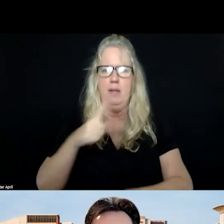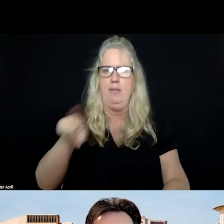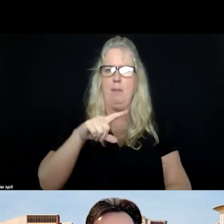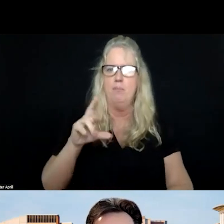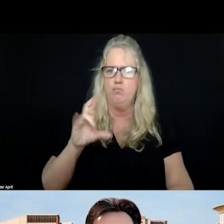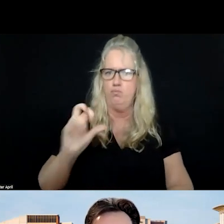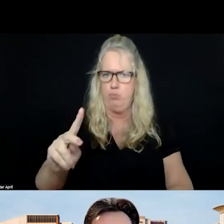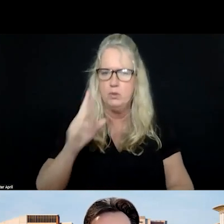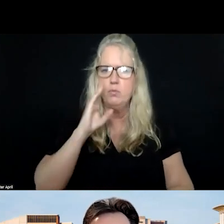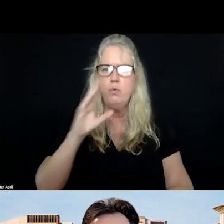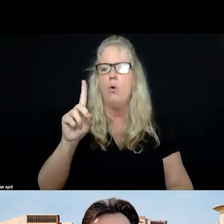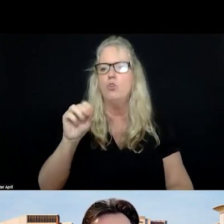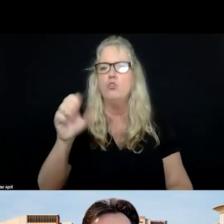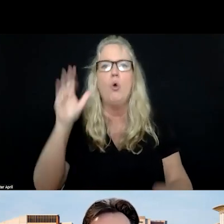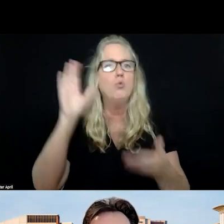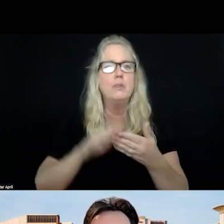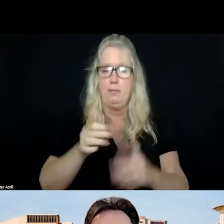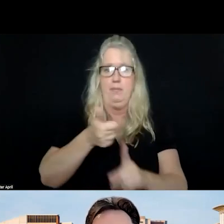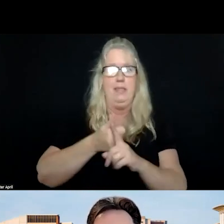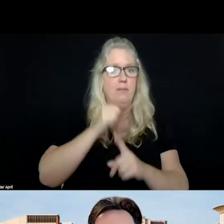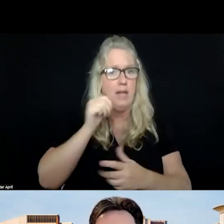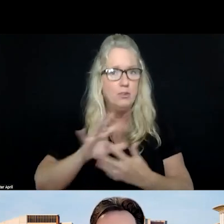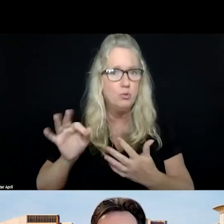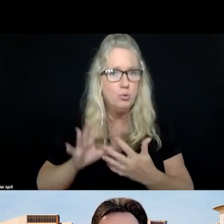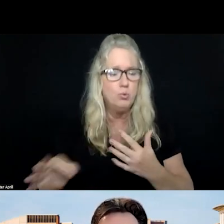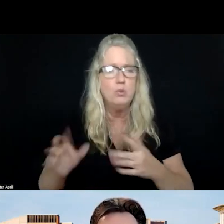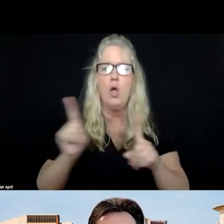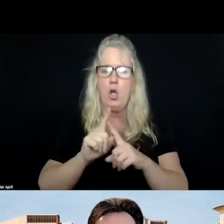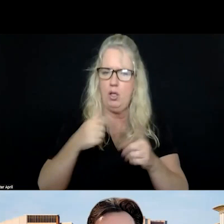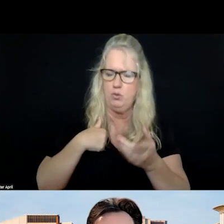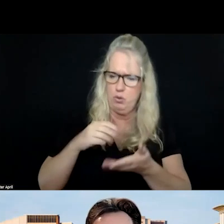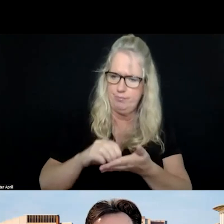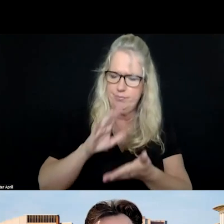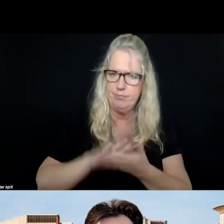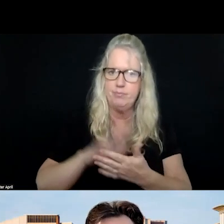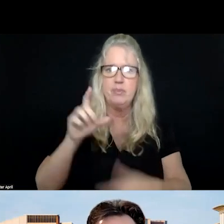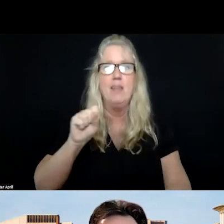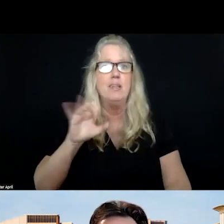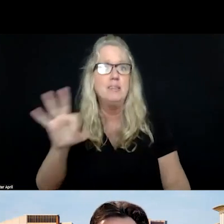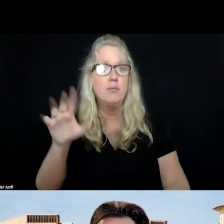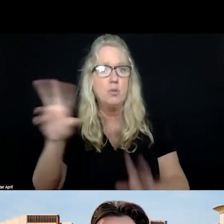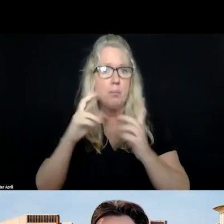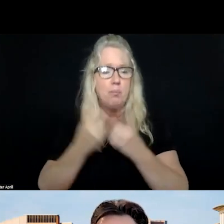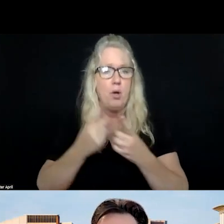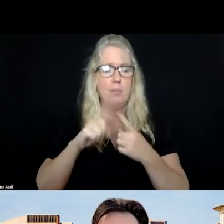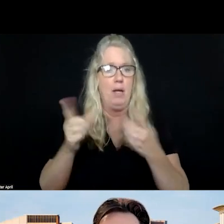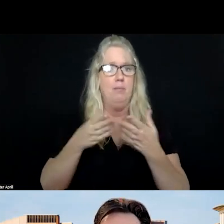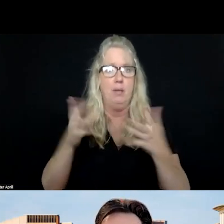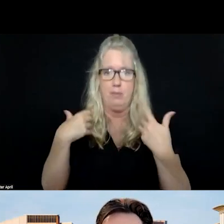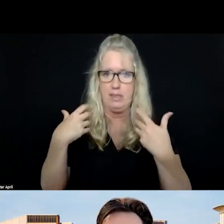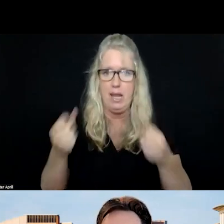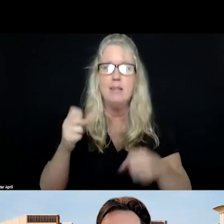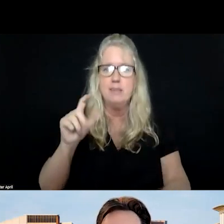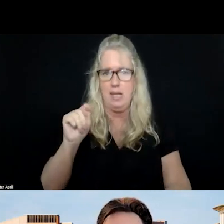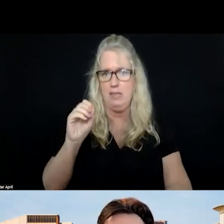a dose reduction they did not choose. Also, I took note that the San Francisco Department of Public Health has a